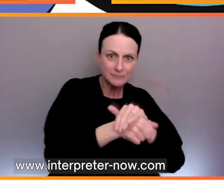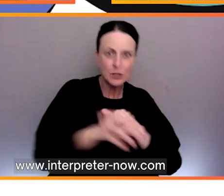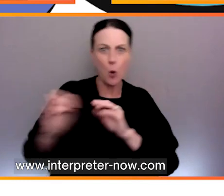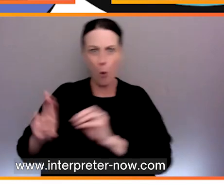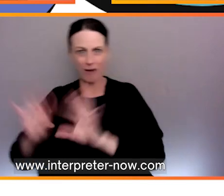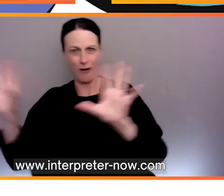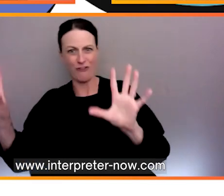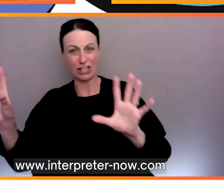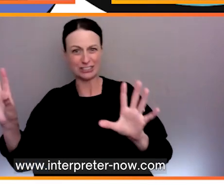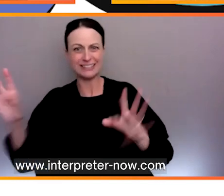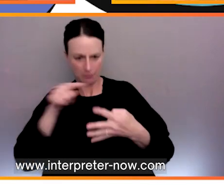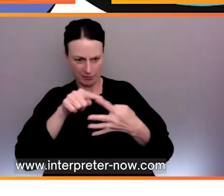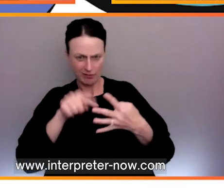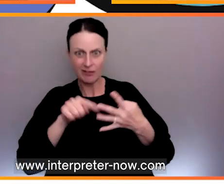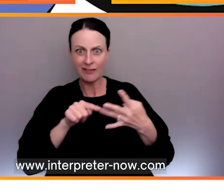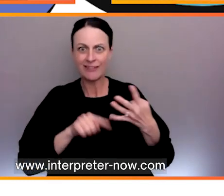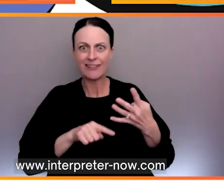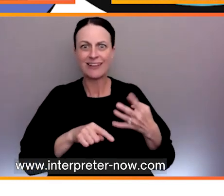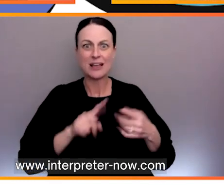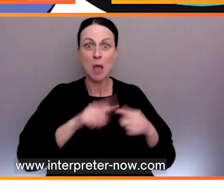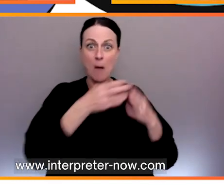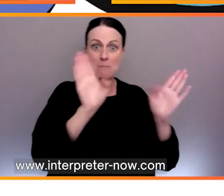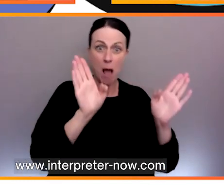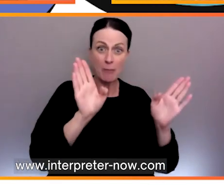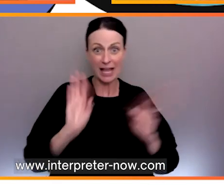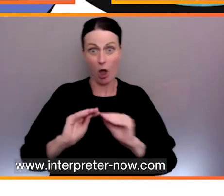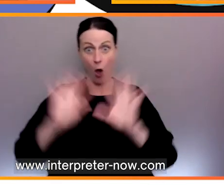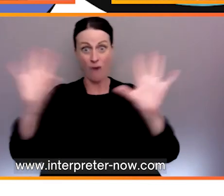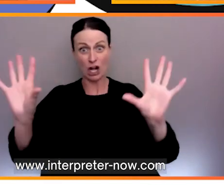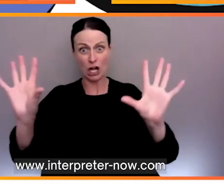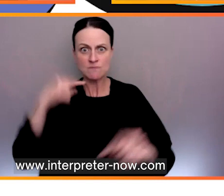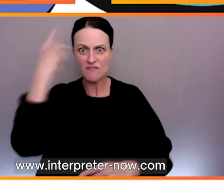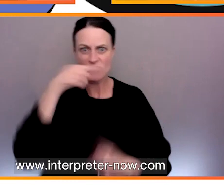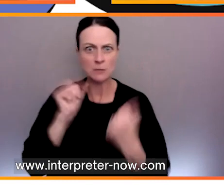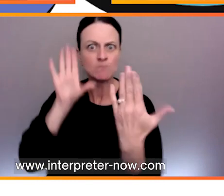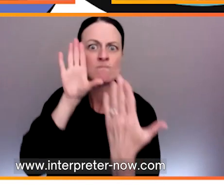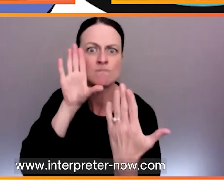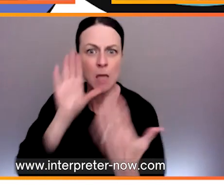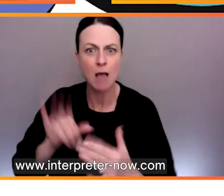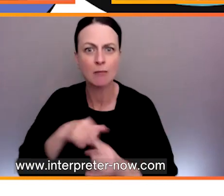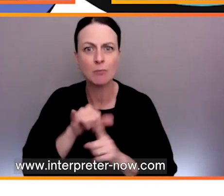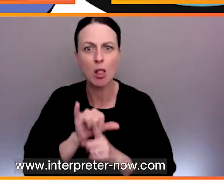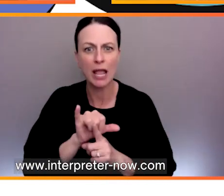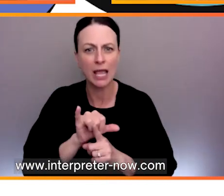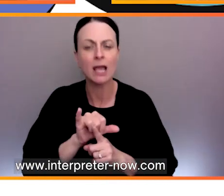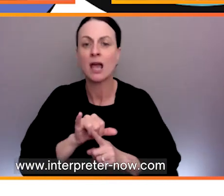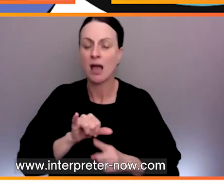about anybody else. And in fact, when I said, we're going to need to make a change, I'm going to need a new role,